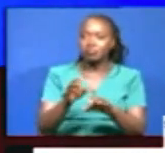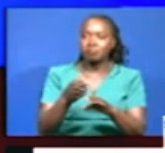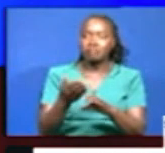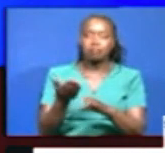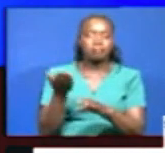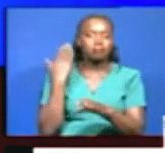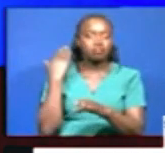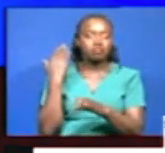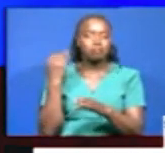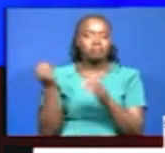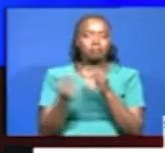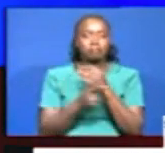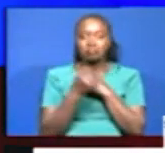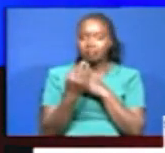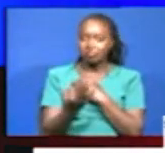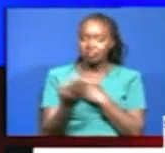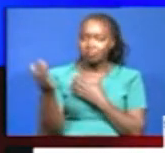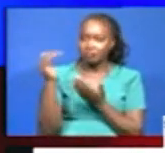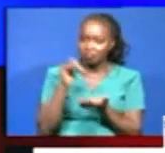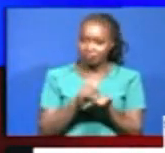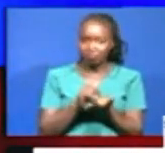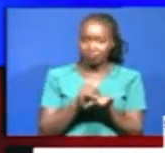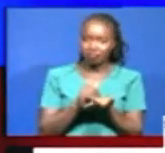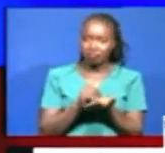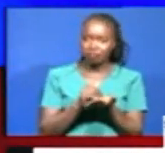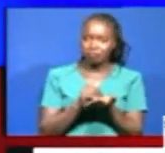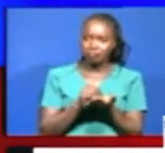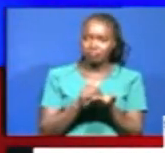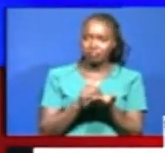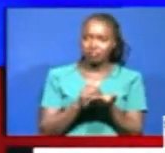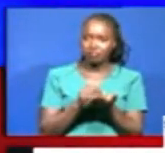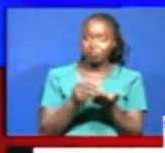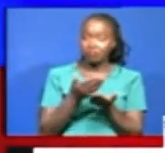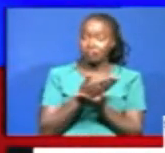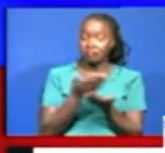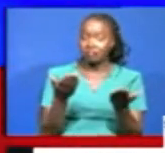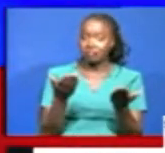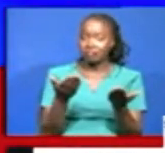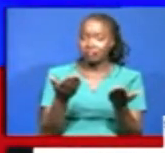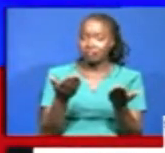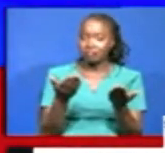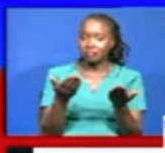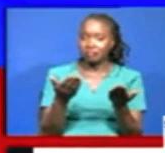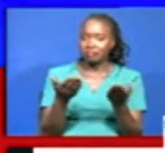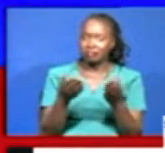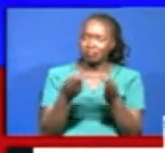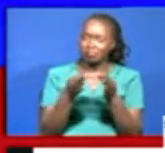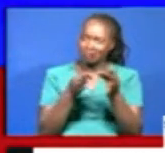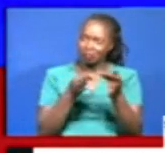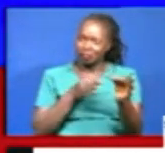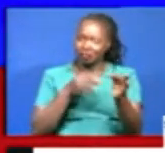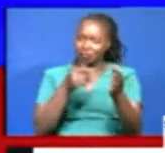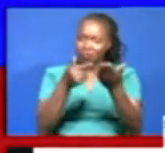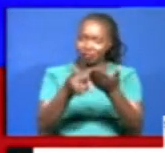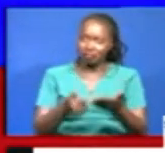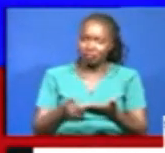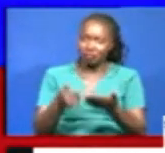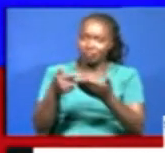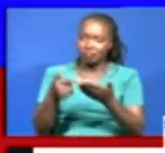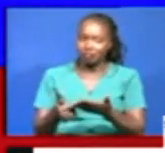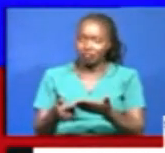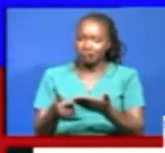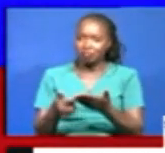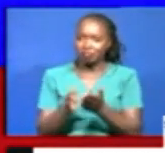3 months. Again, this backdrop, the lengthy discussions at COPs with